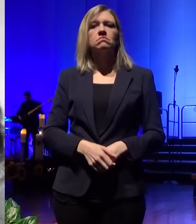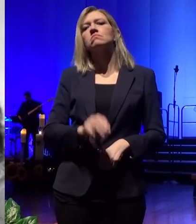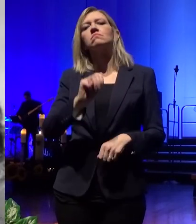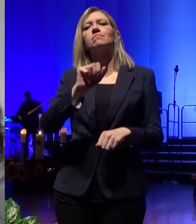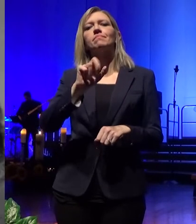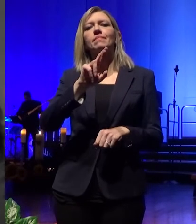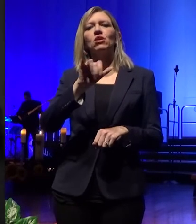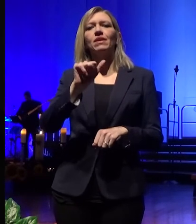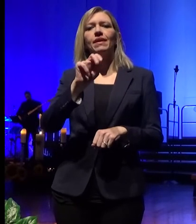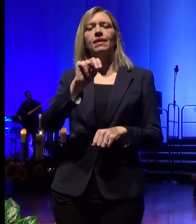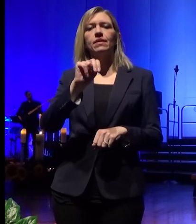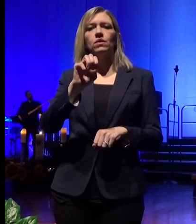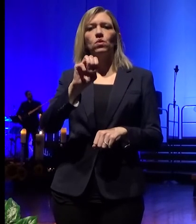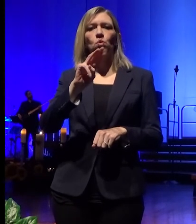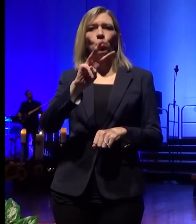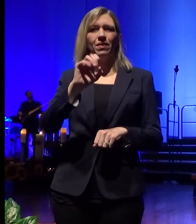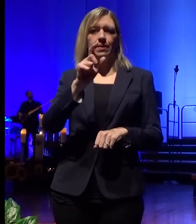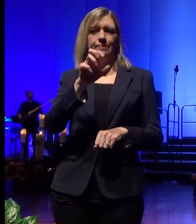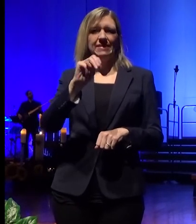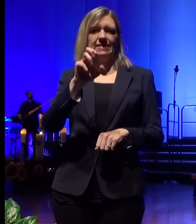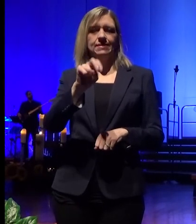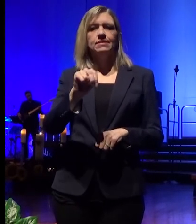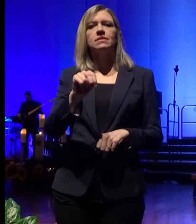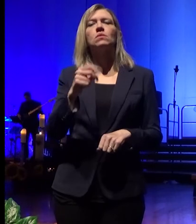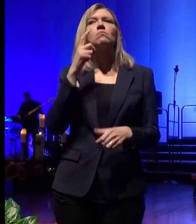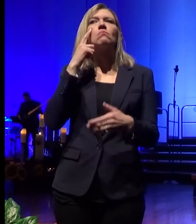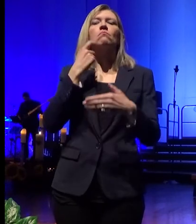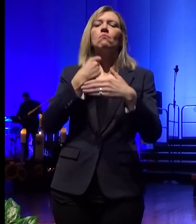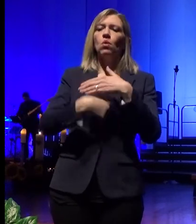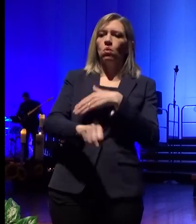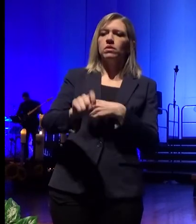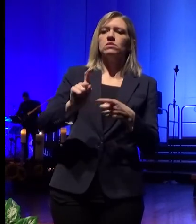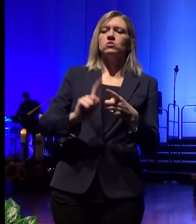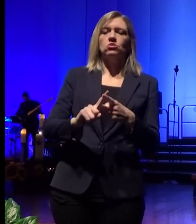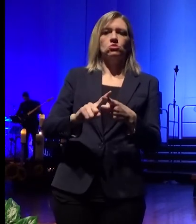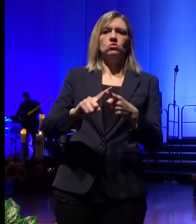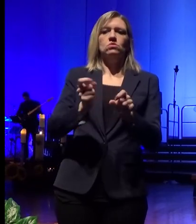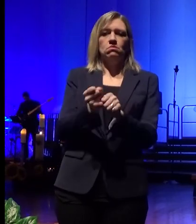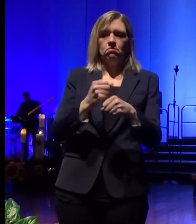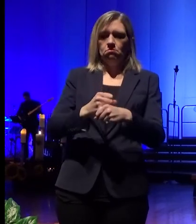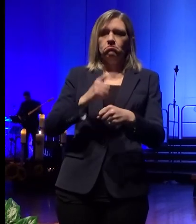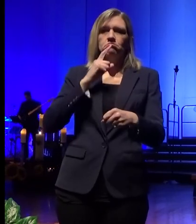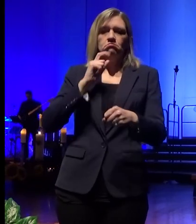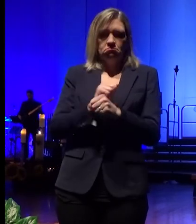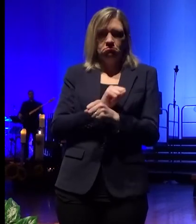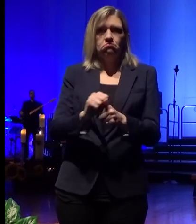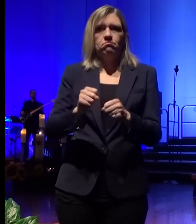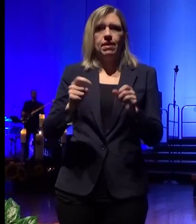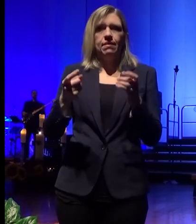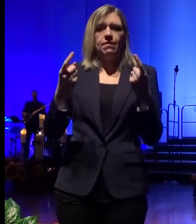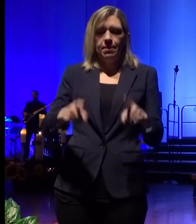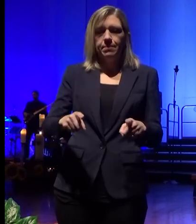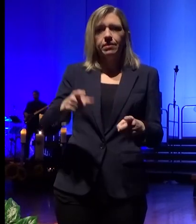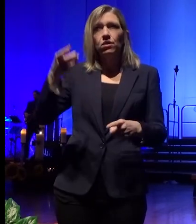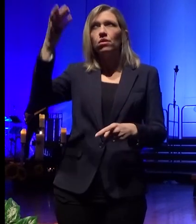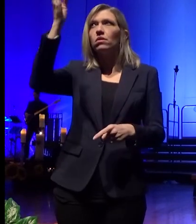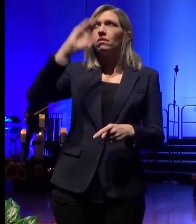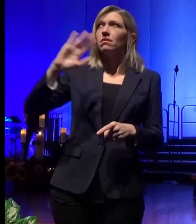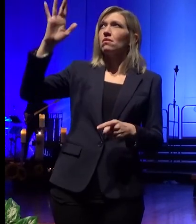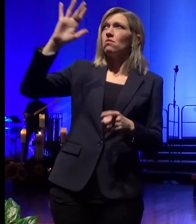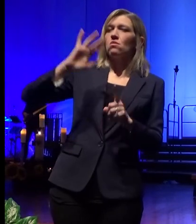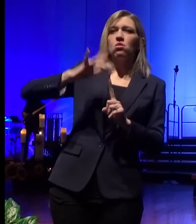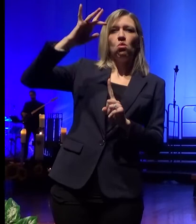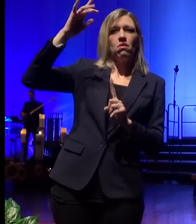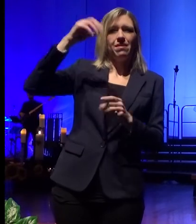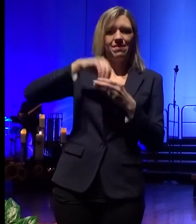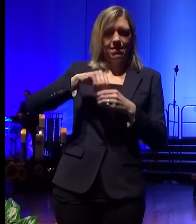From Marianne Williamson, we were born to make manifest the glory of God that is within us. It